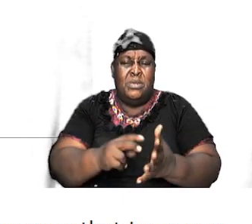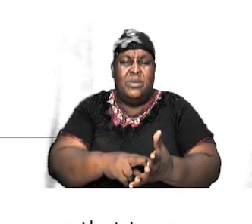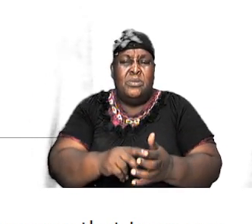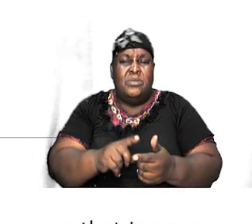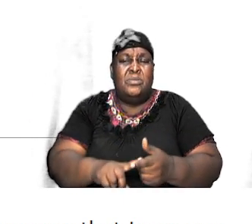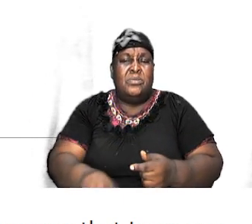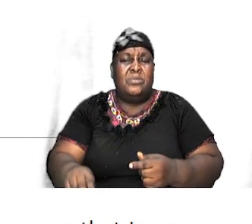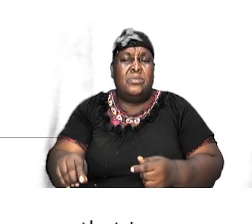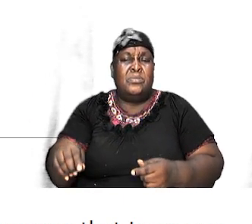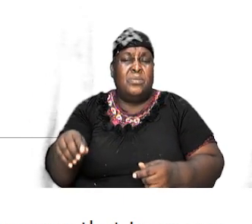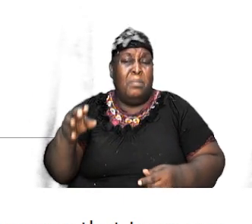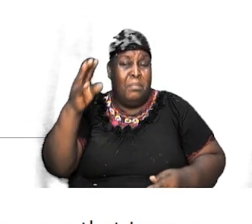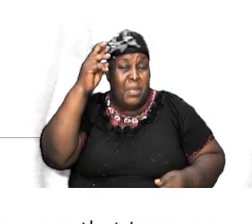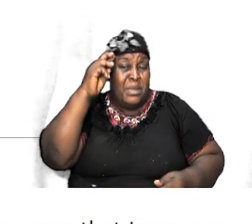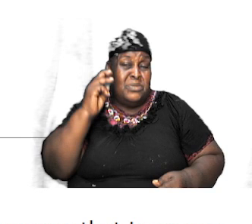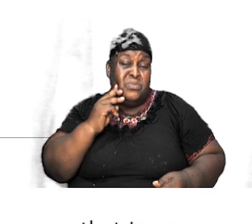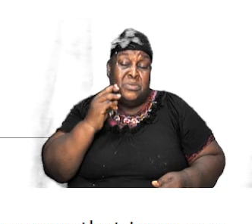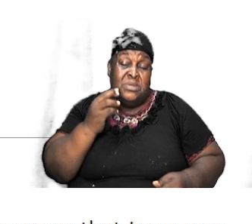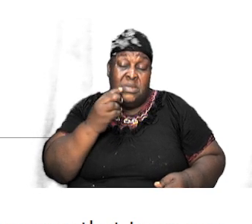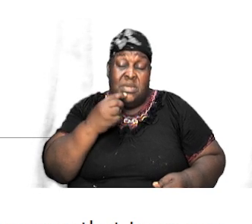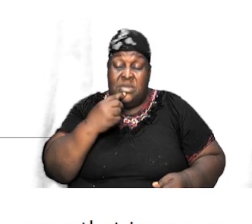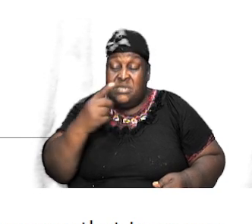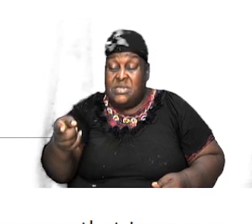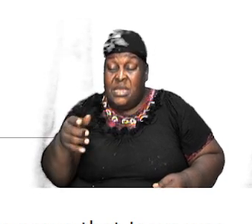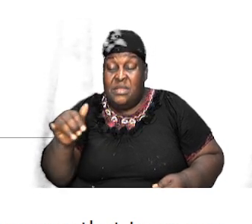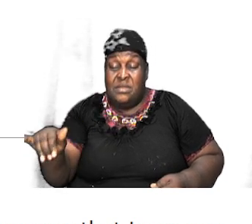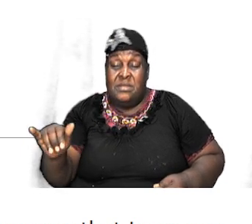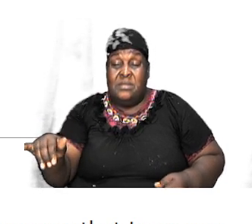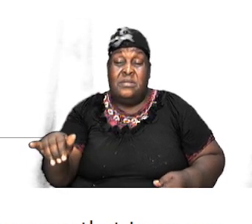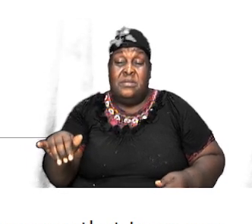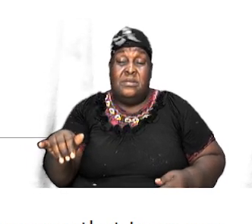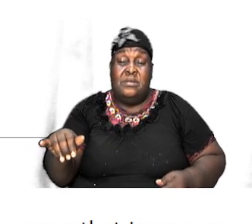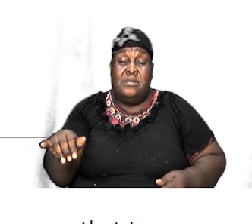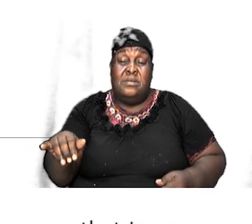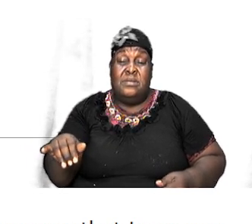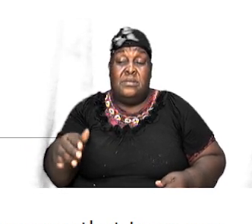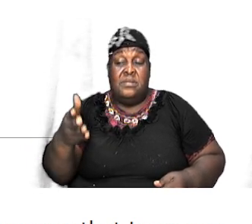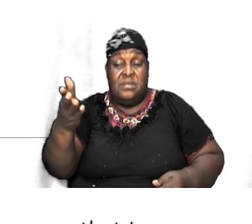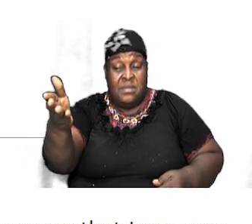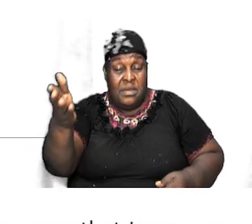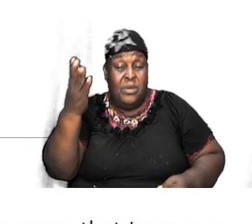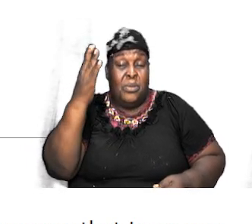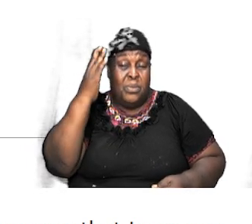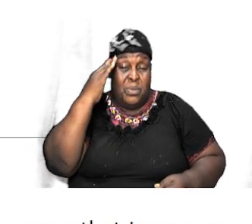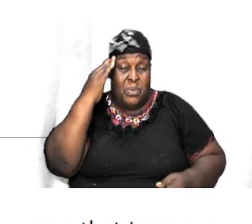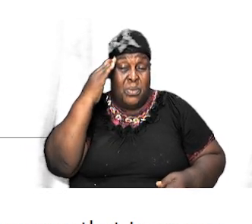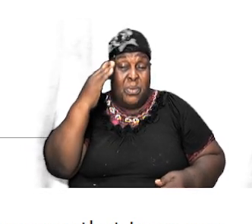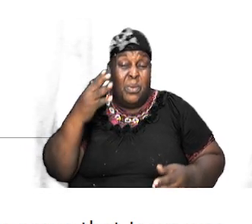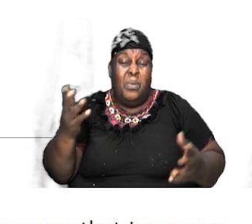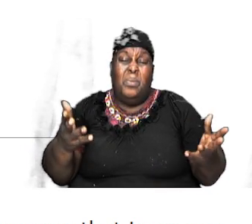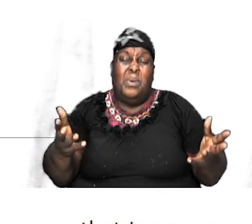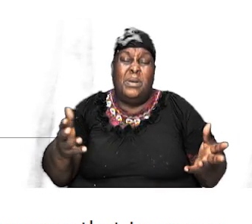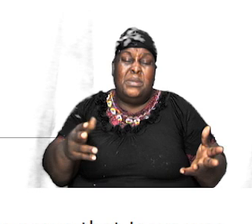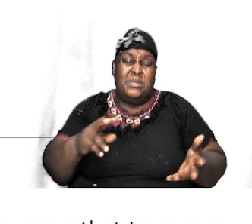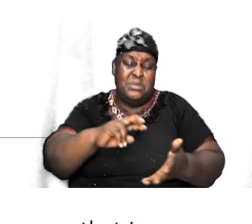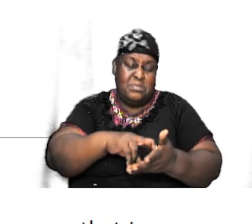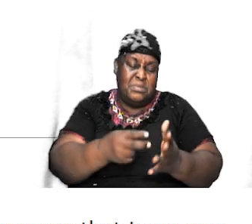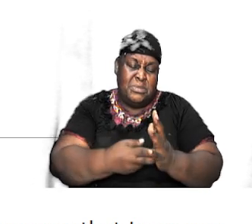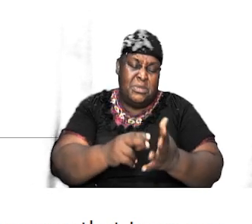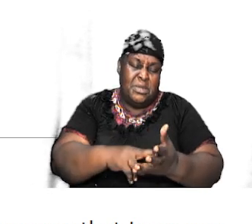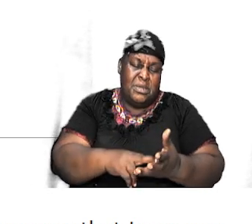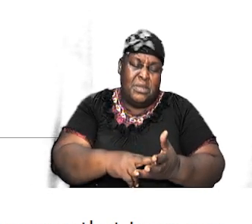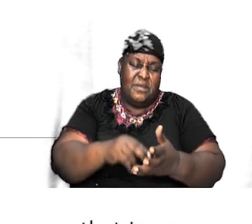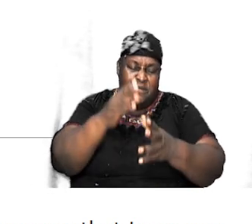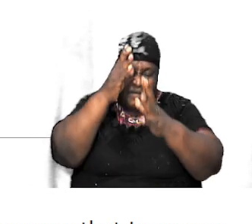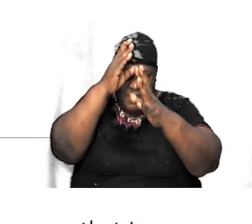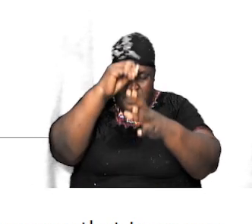him, it was as if he was just saying that because he knew that they knew, you know, what is meant by the Father, the Son,